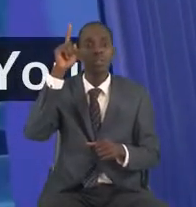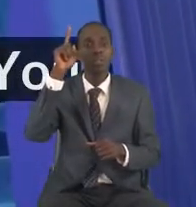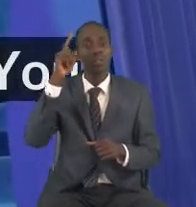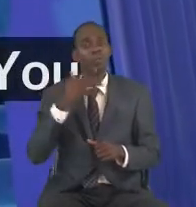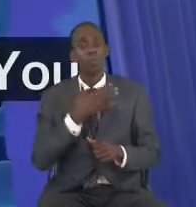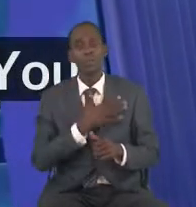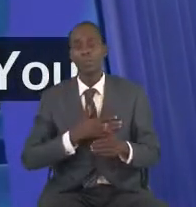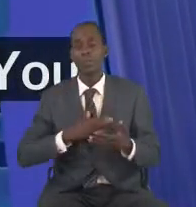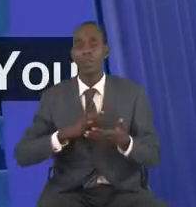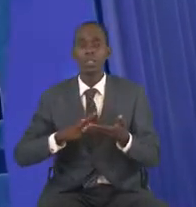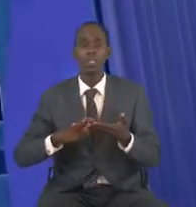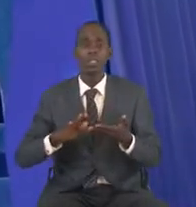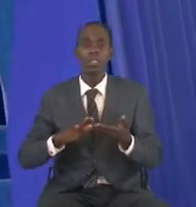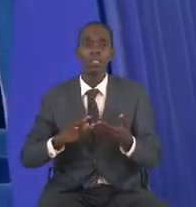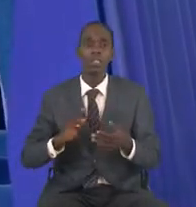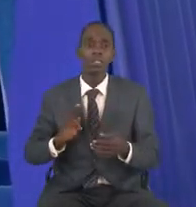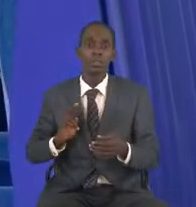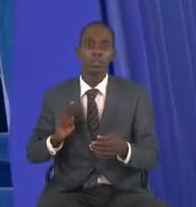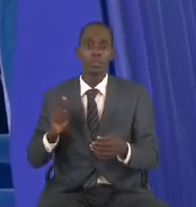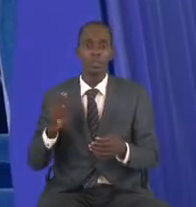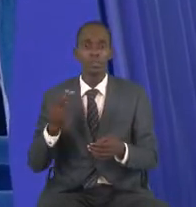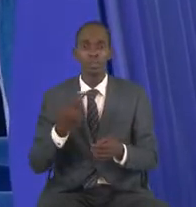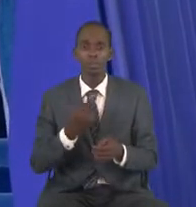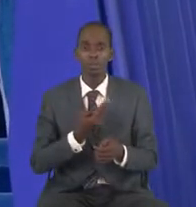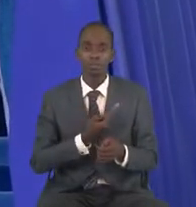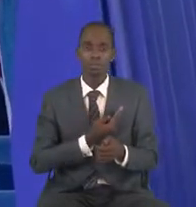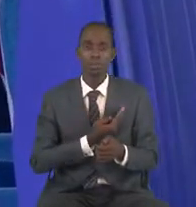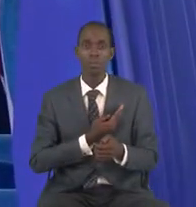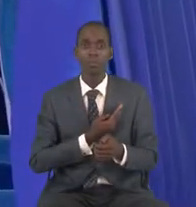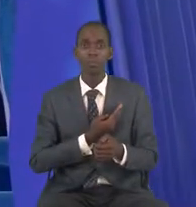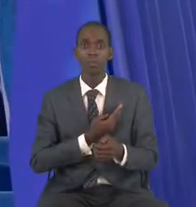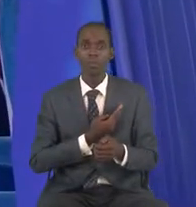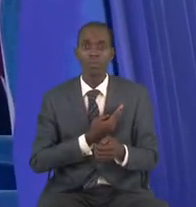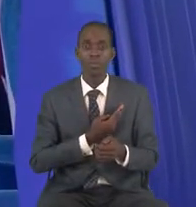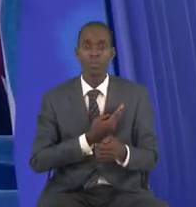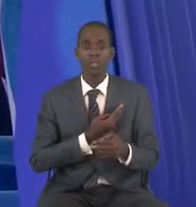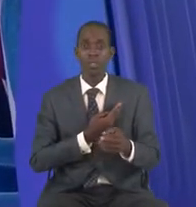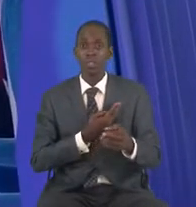Please forgive us.